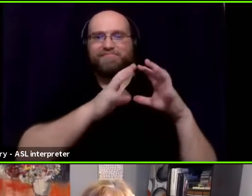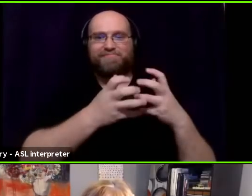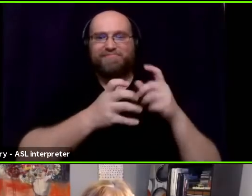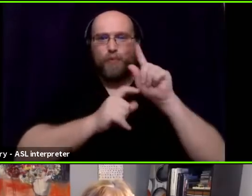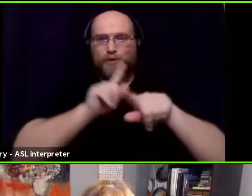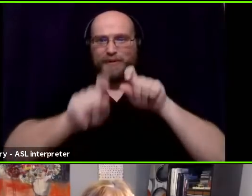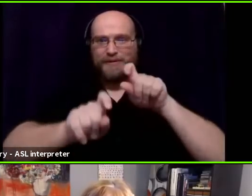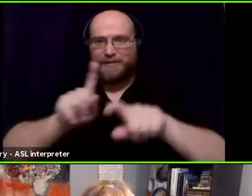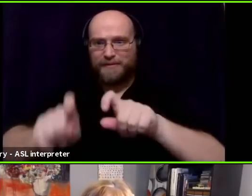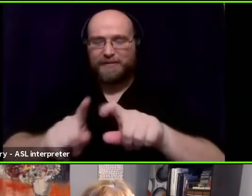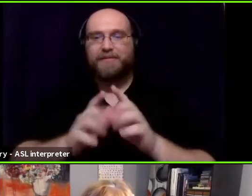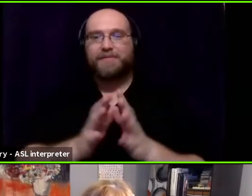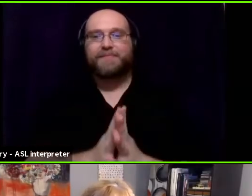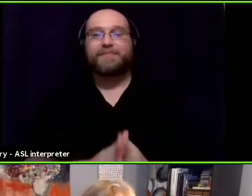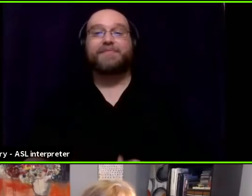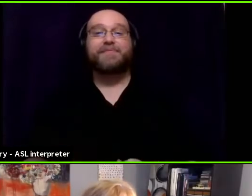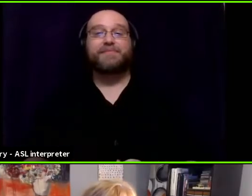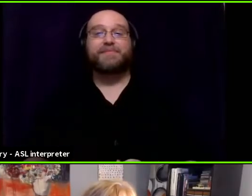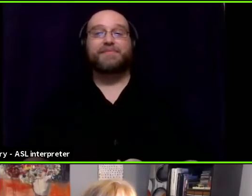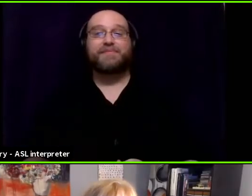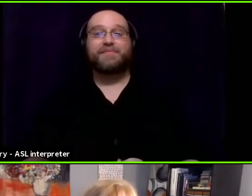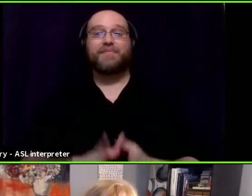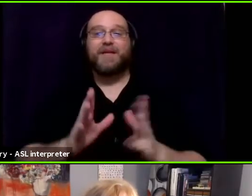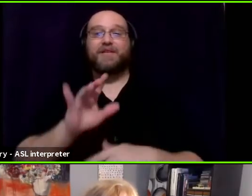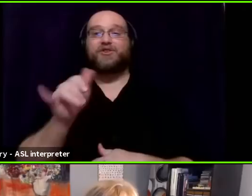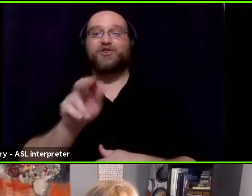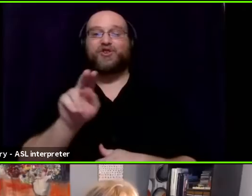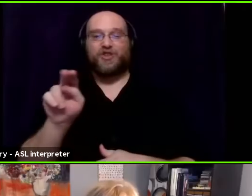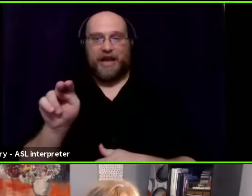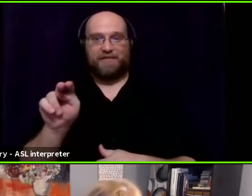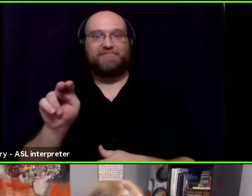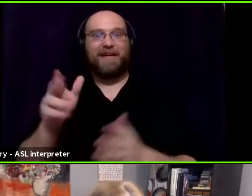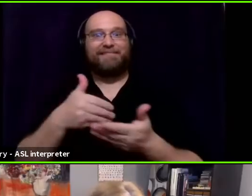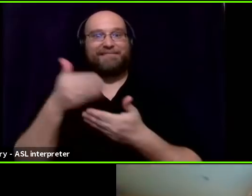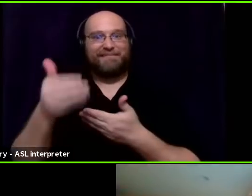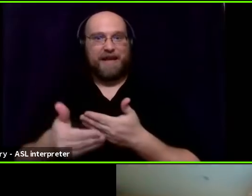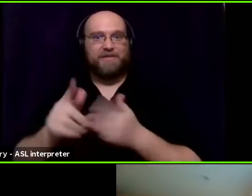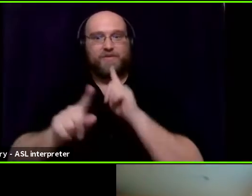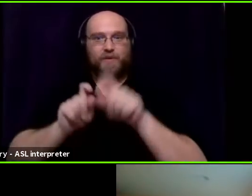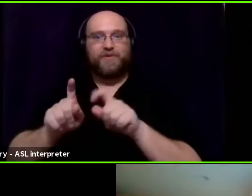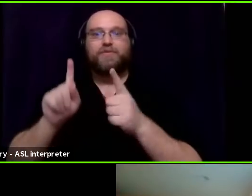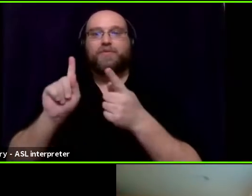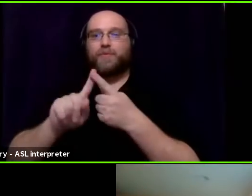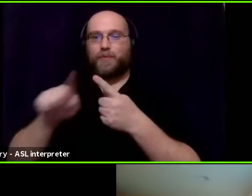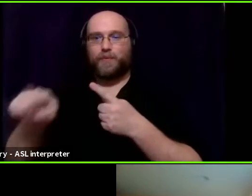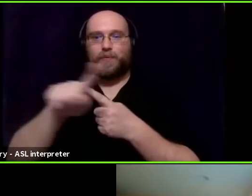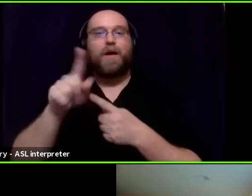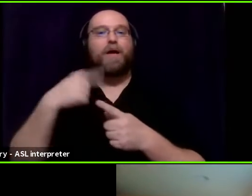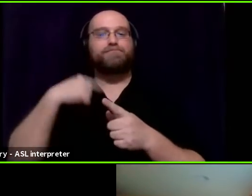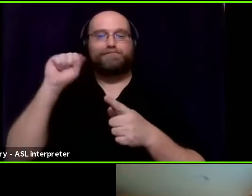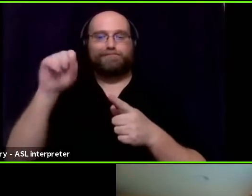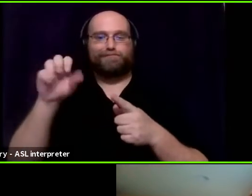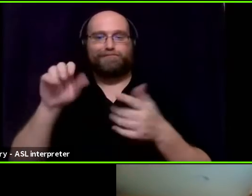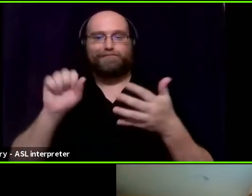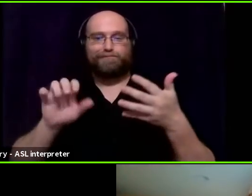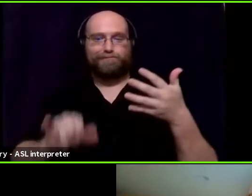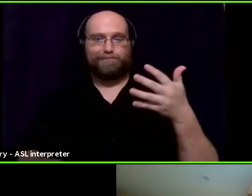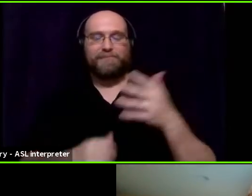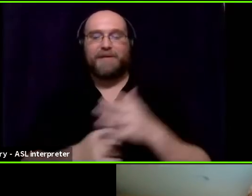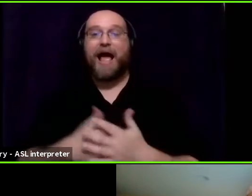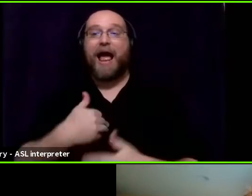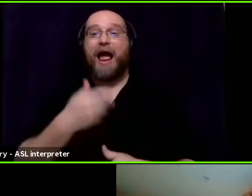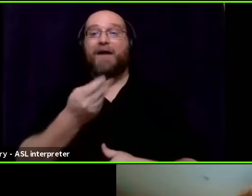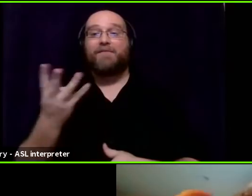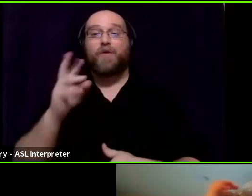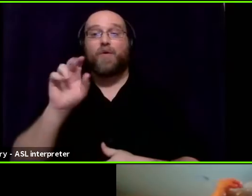this next batch of questions, Jen, is going to go to you. So I will get them out right now. We've got a few questions about the